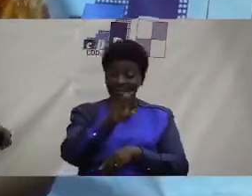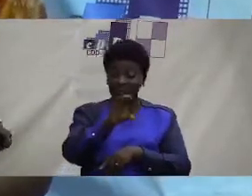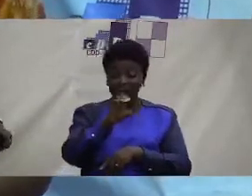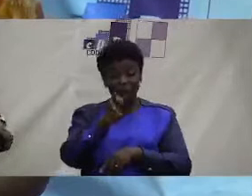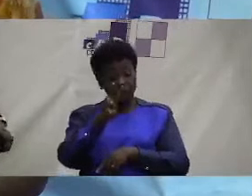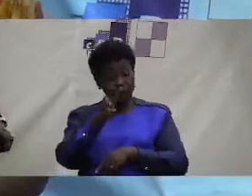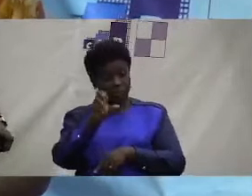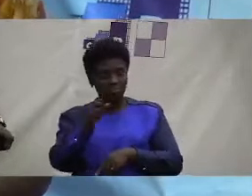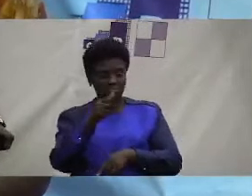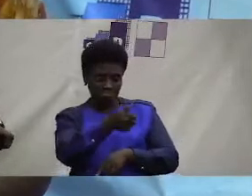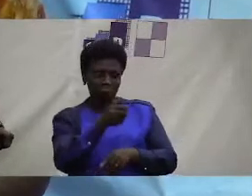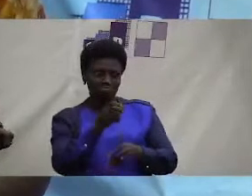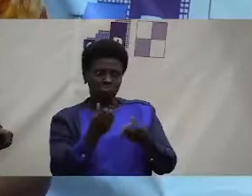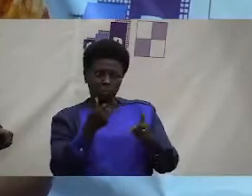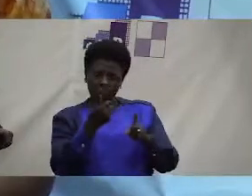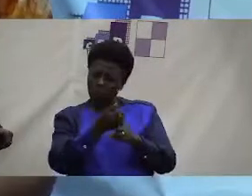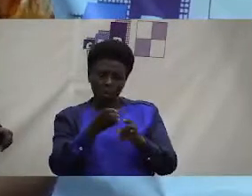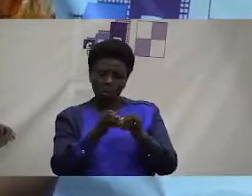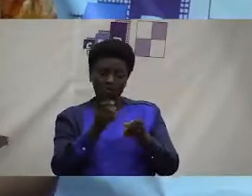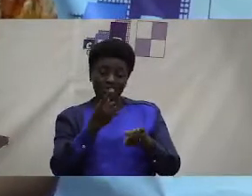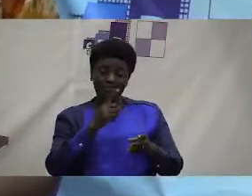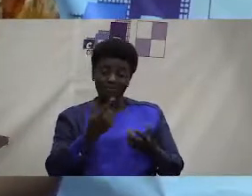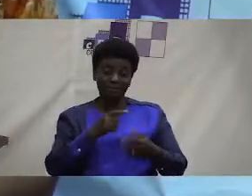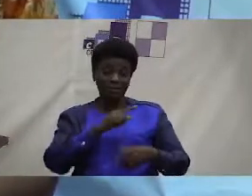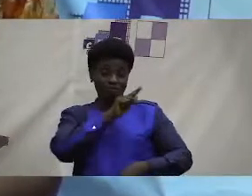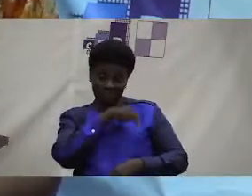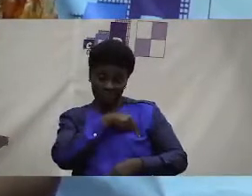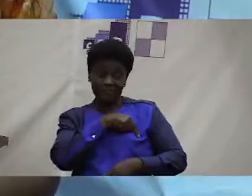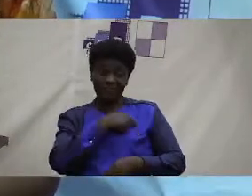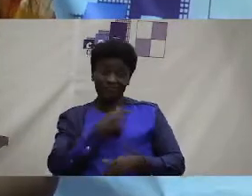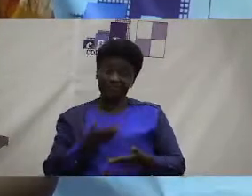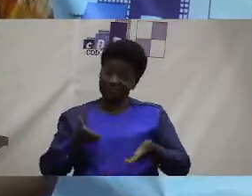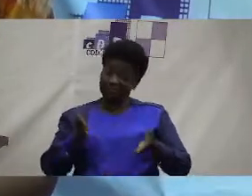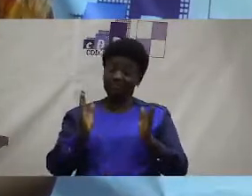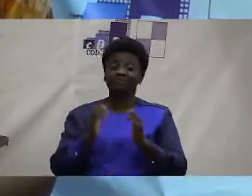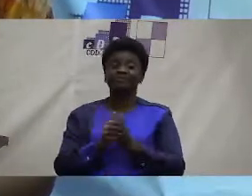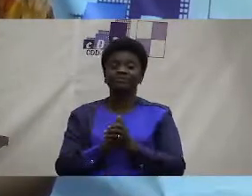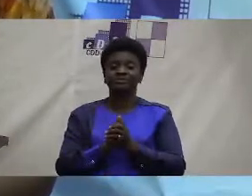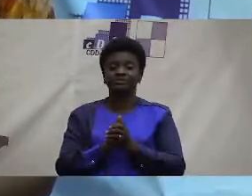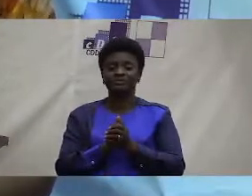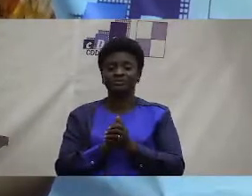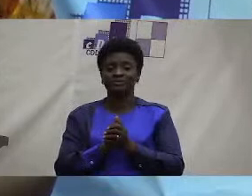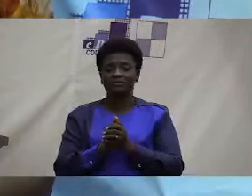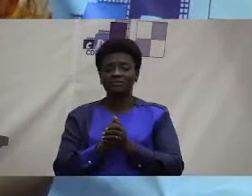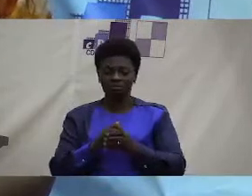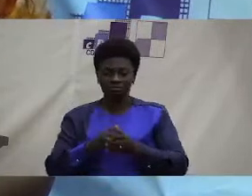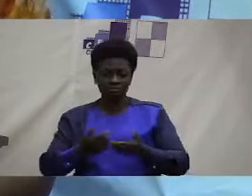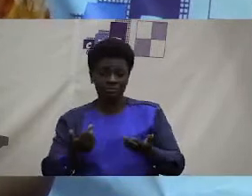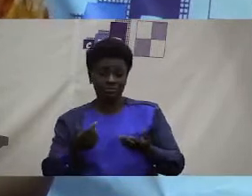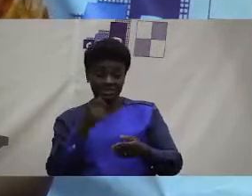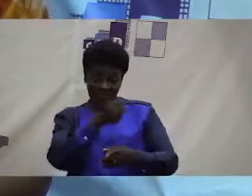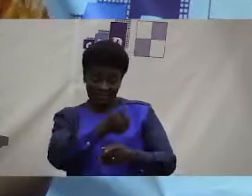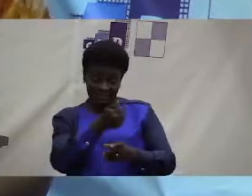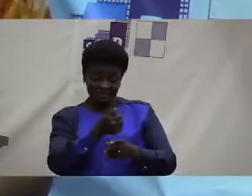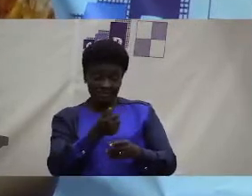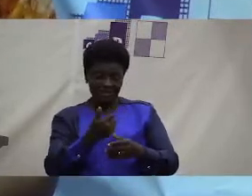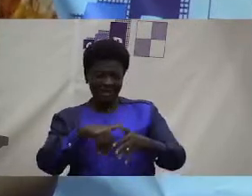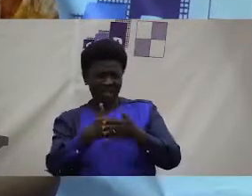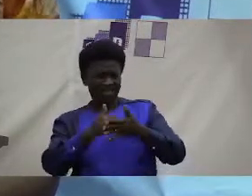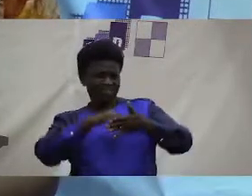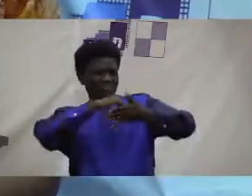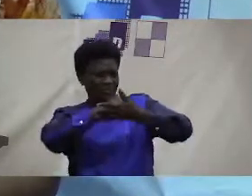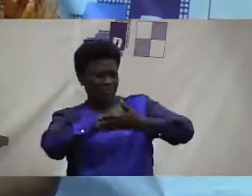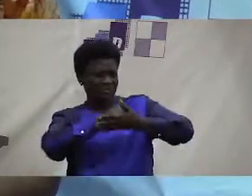our legitimacy. And when it comes to early warning, there is a difference between preventive diplomacy itself. How preventive are